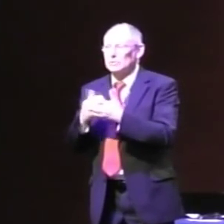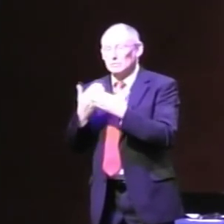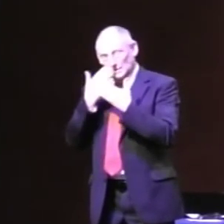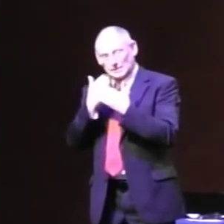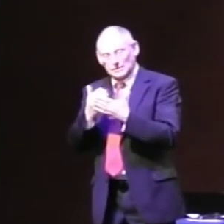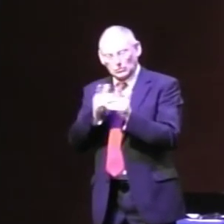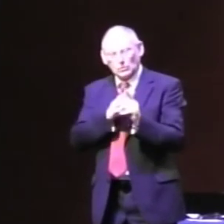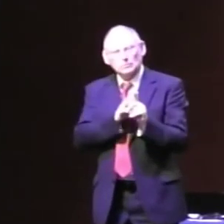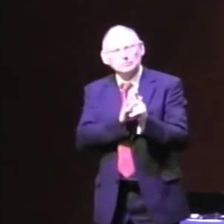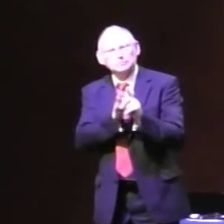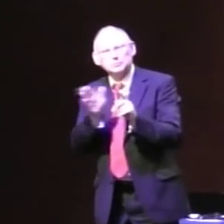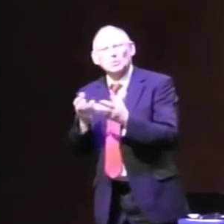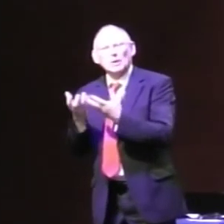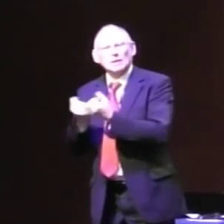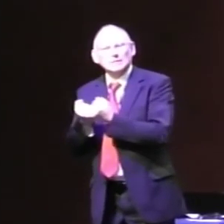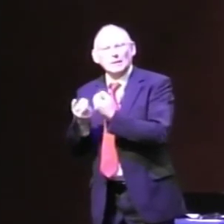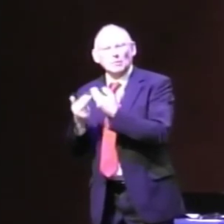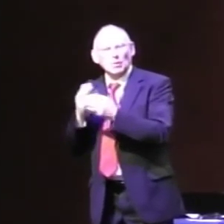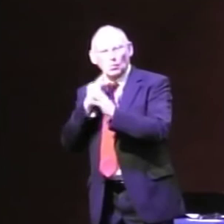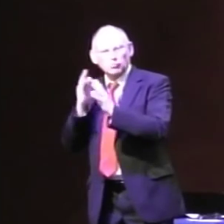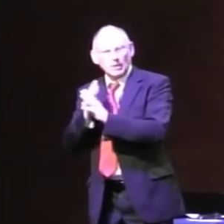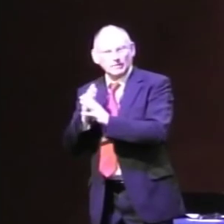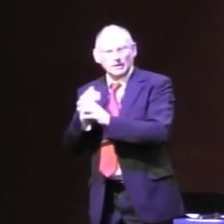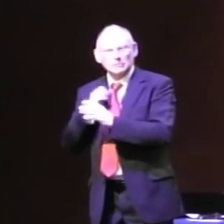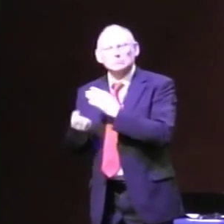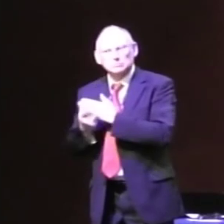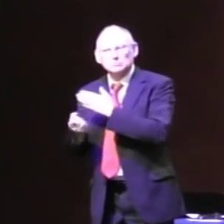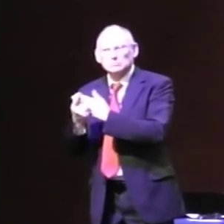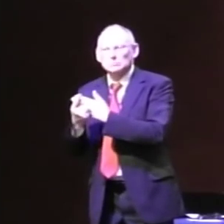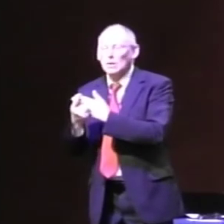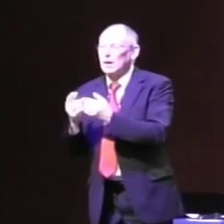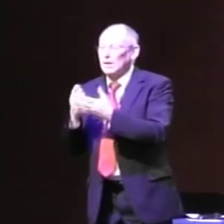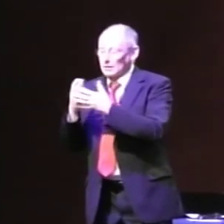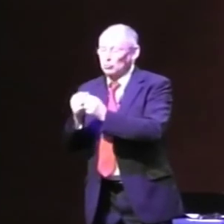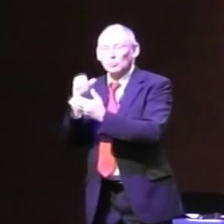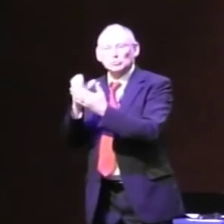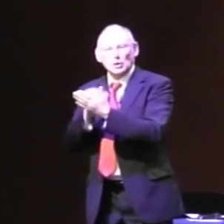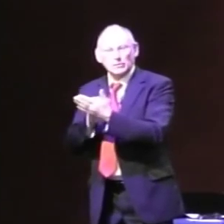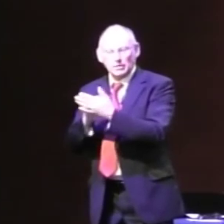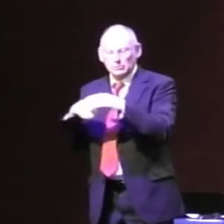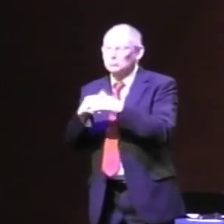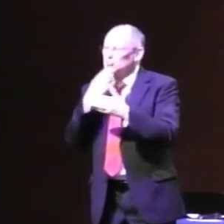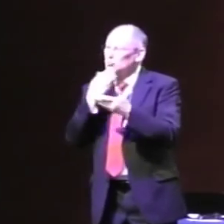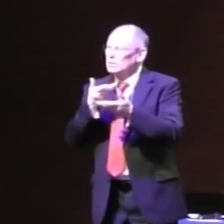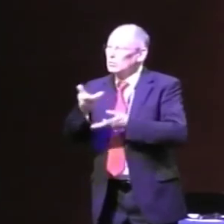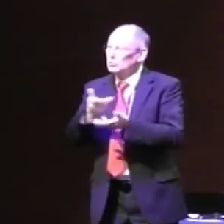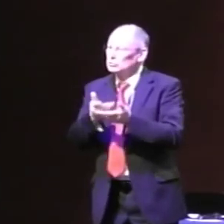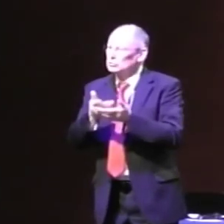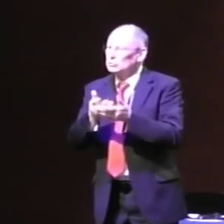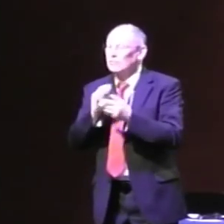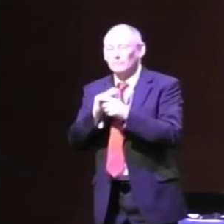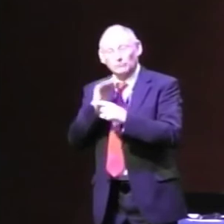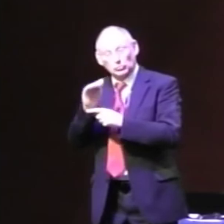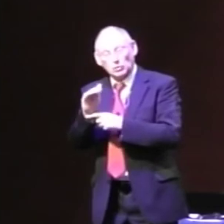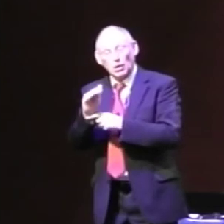steer us on a path that accepts further privatisation as inevitable and have us adopt a charter to be used in negotiations with future private companies looking